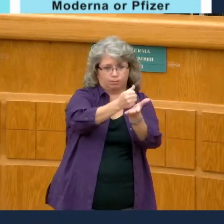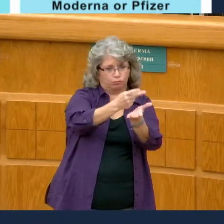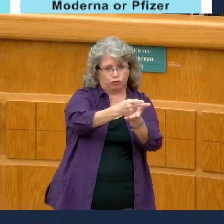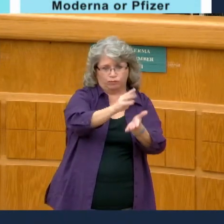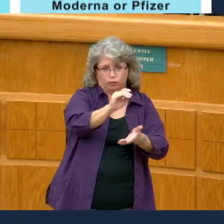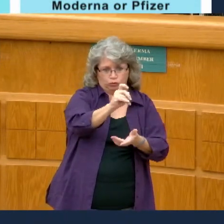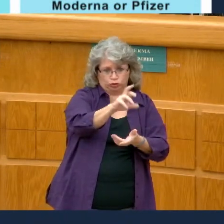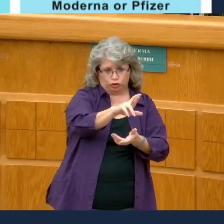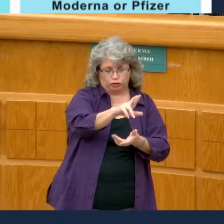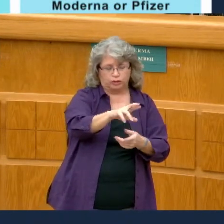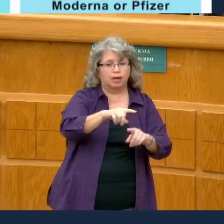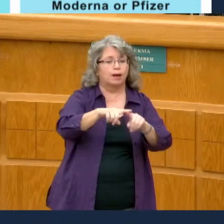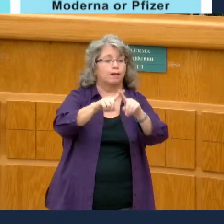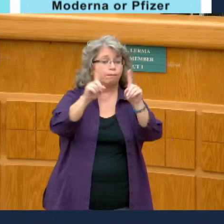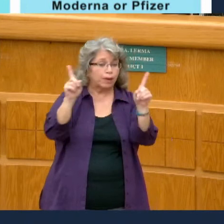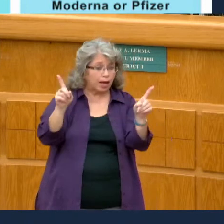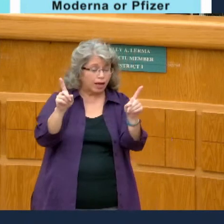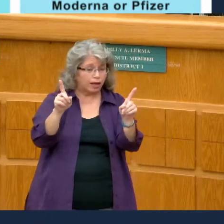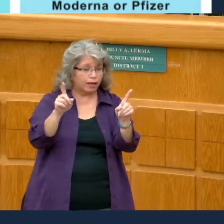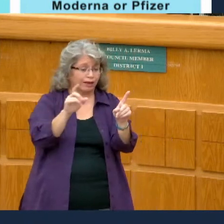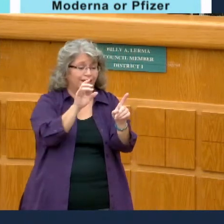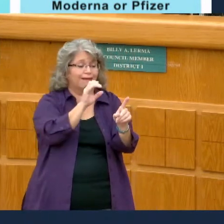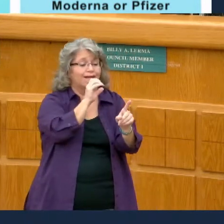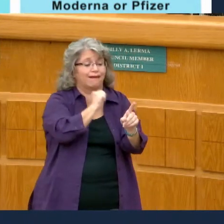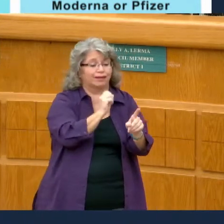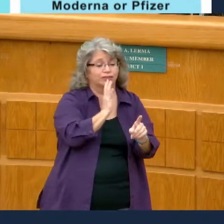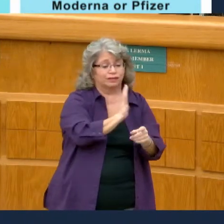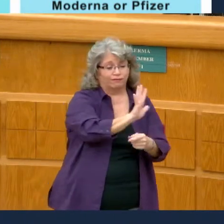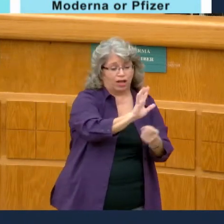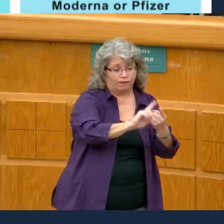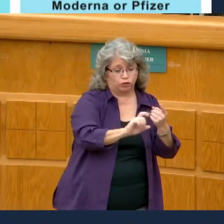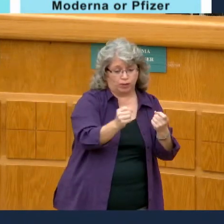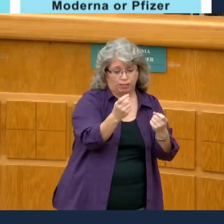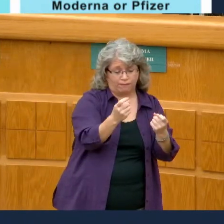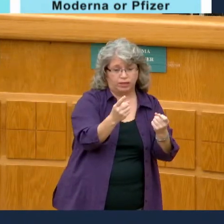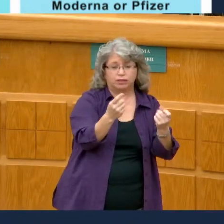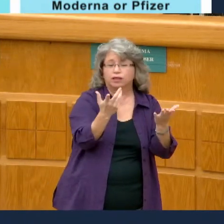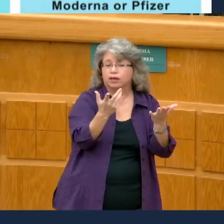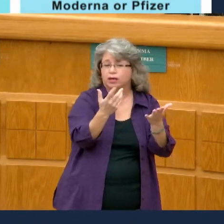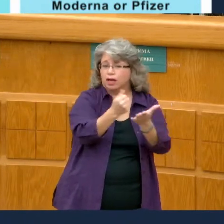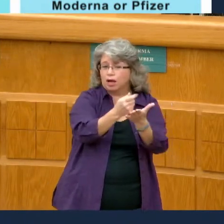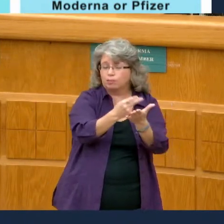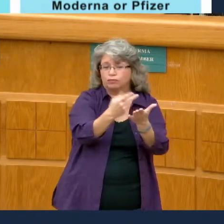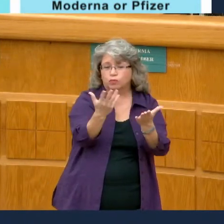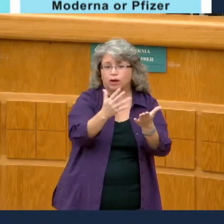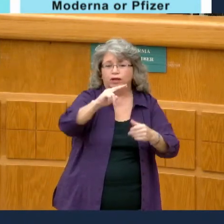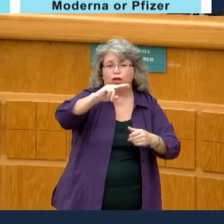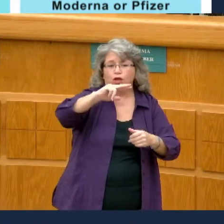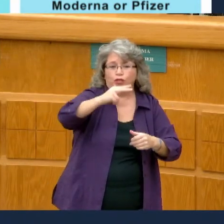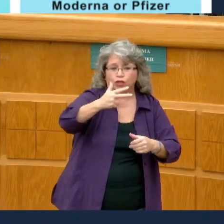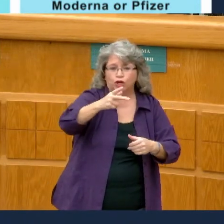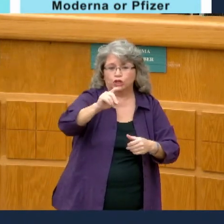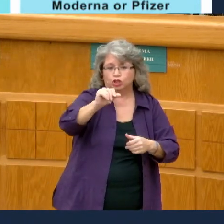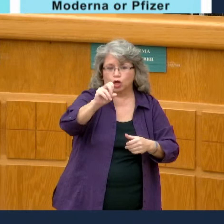group. But what has been approved for that age group is a third dose. But that's only for individuals. These are children that are